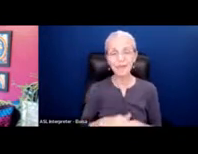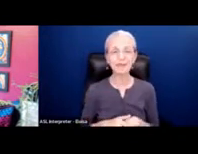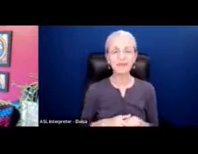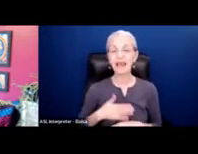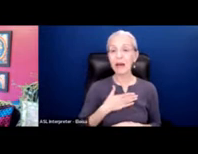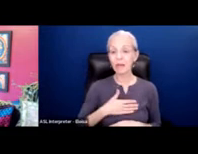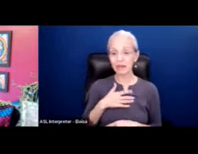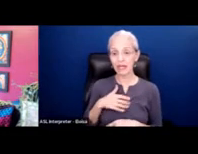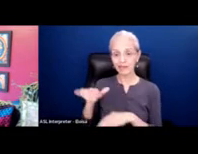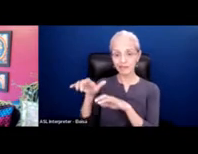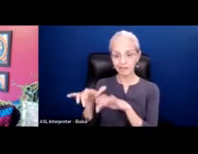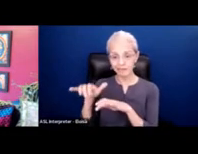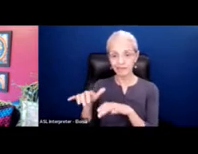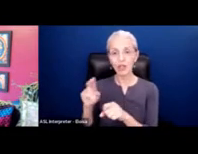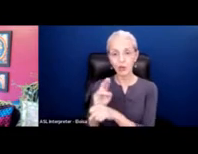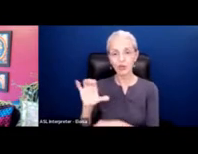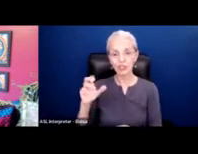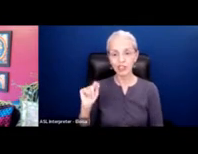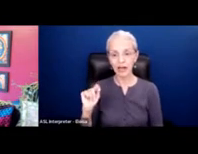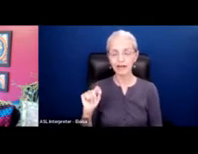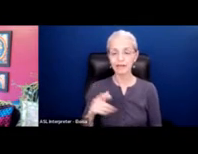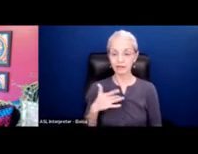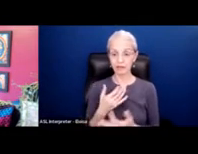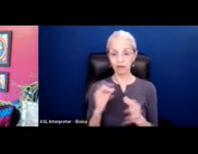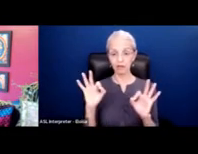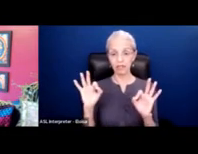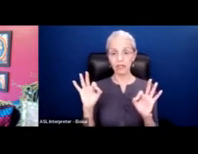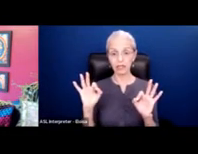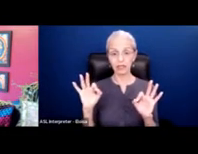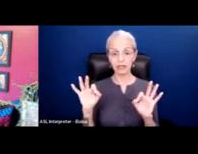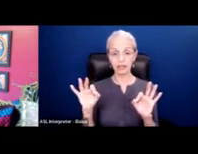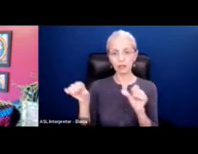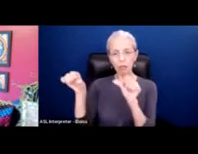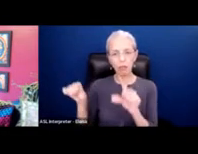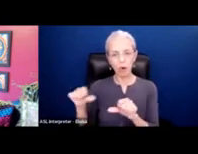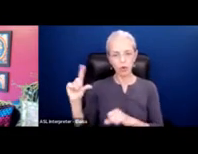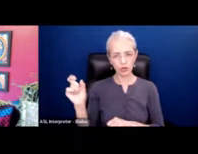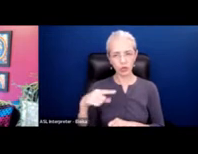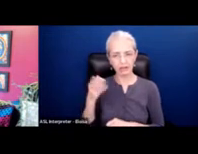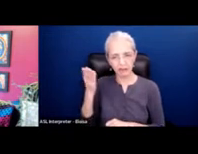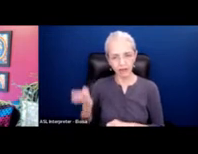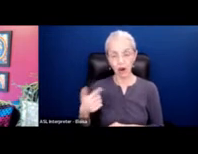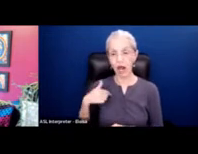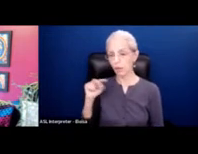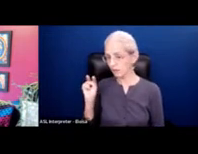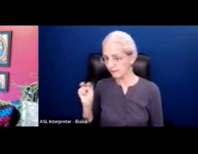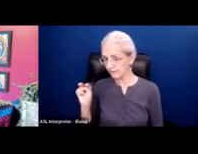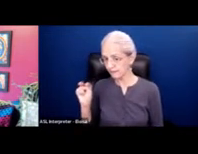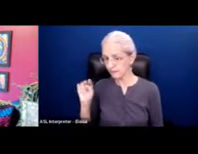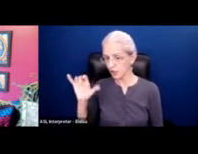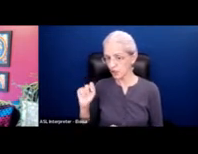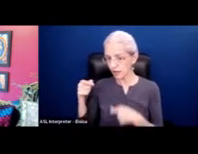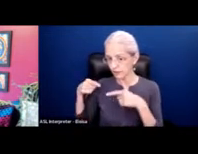Please do use chat and feel free to post questions there. I will be monitoring chat throughout